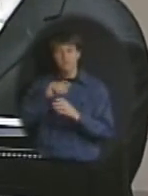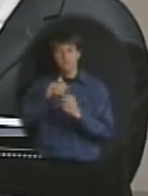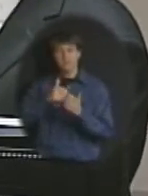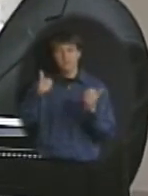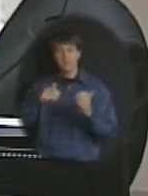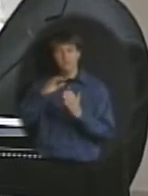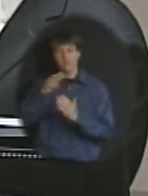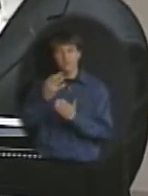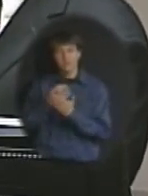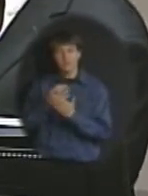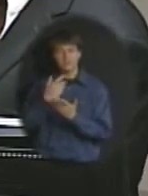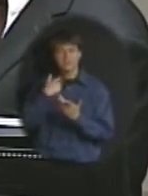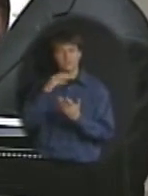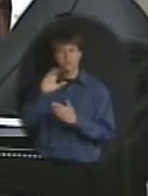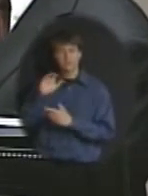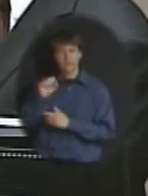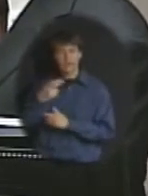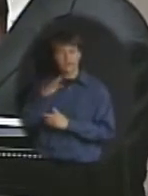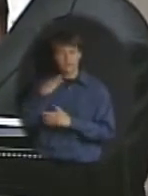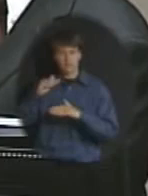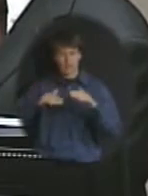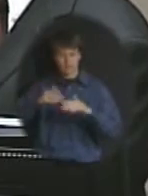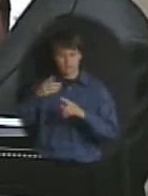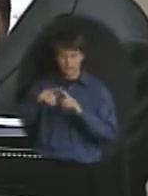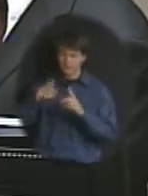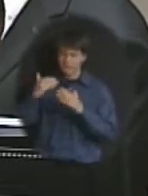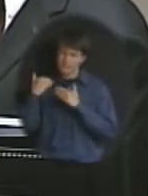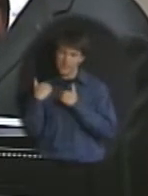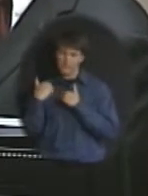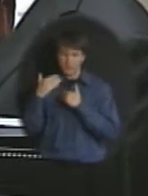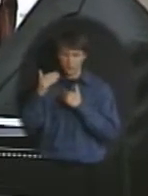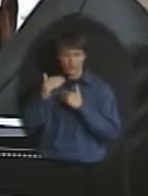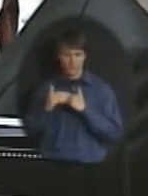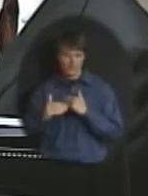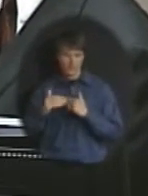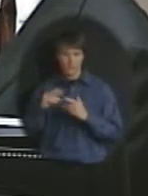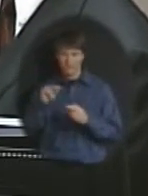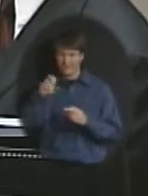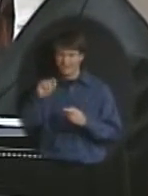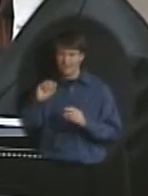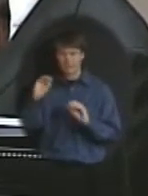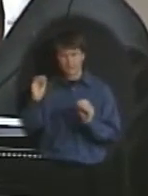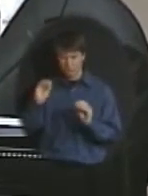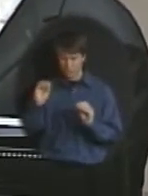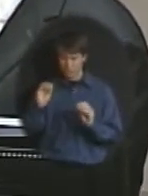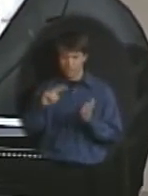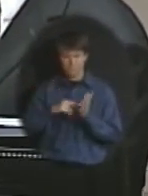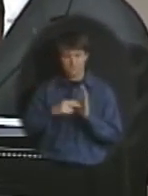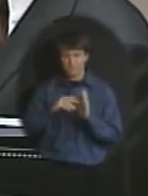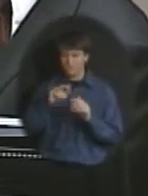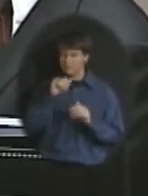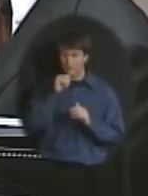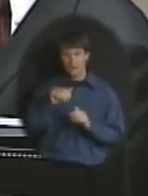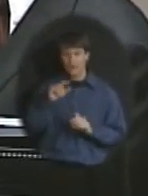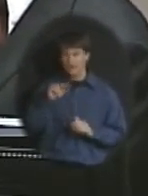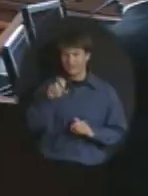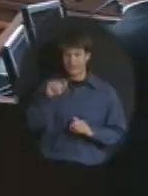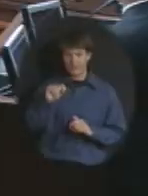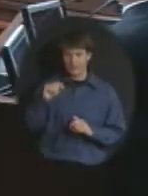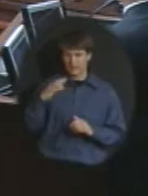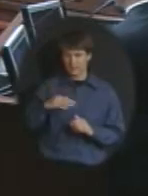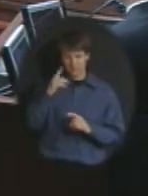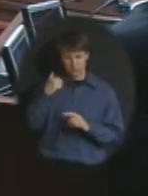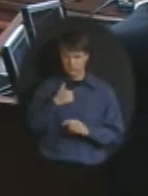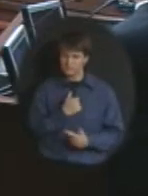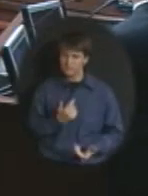cash balance in that fund, but a liability right down below for a net of zero. It is not a net asset to us. Okay,